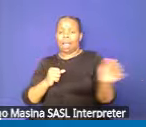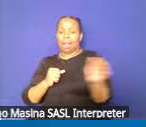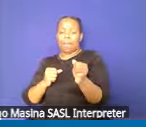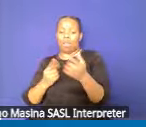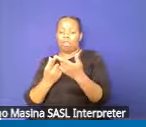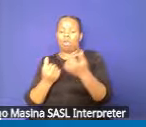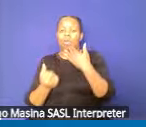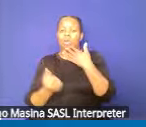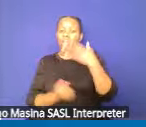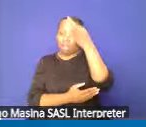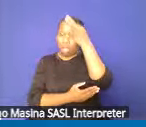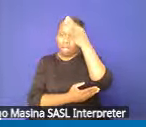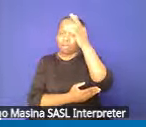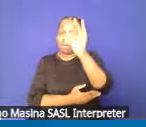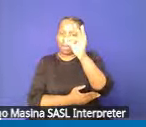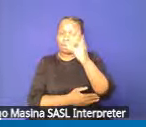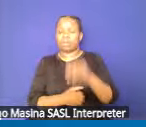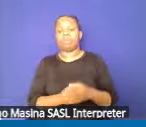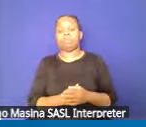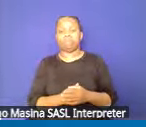government. Okay.